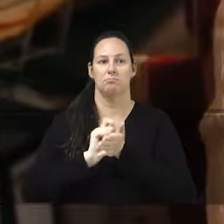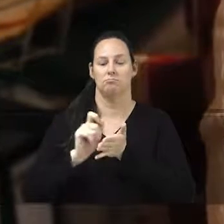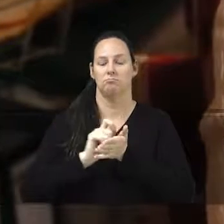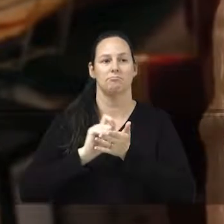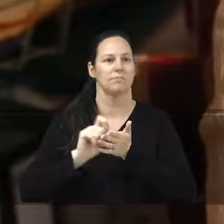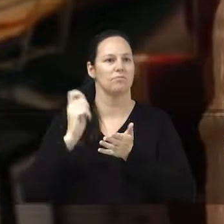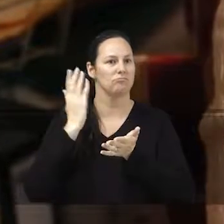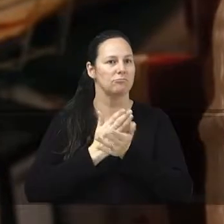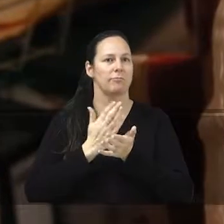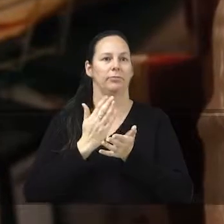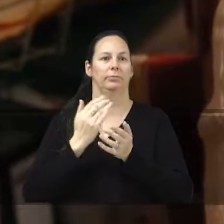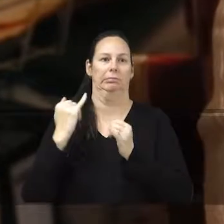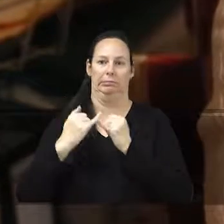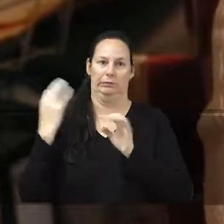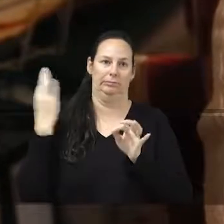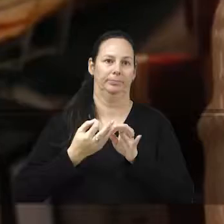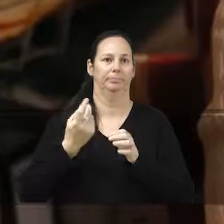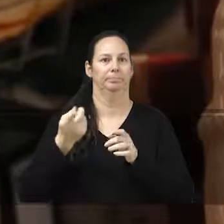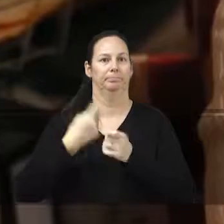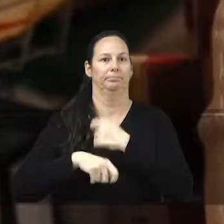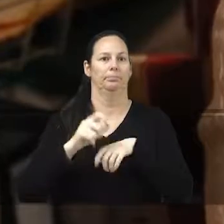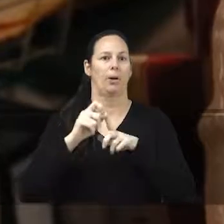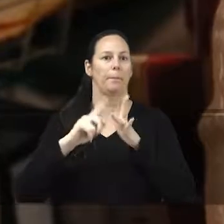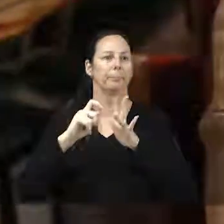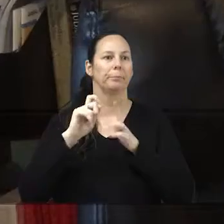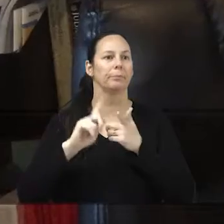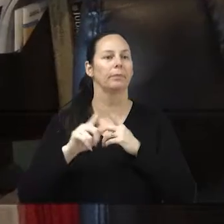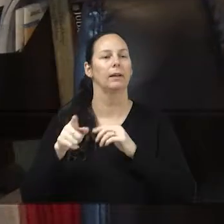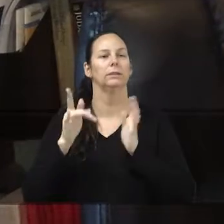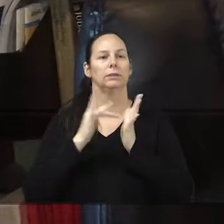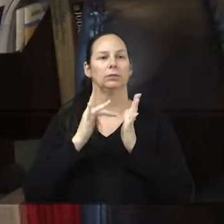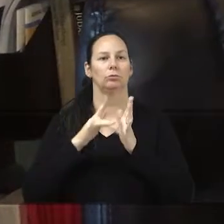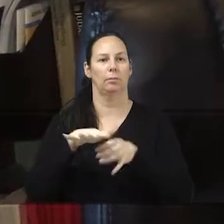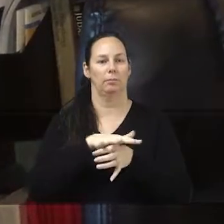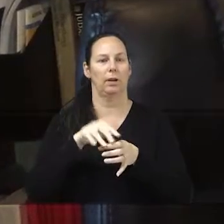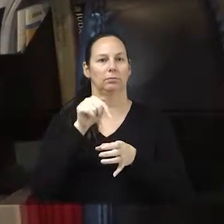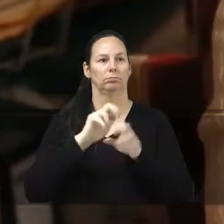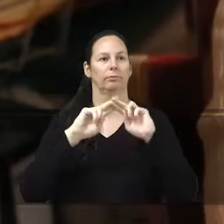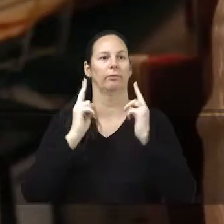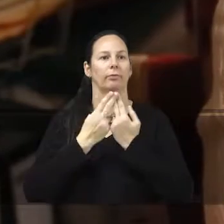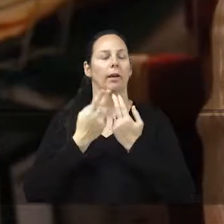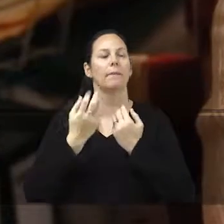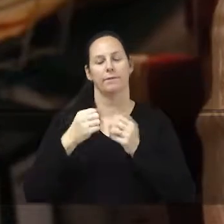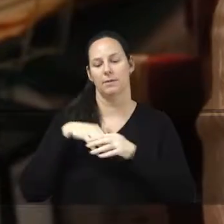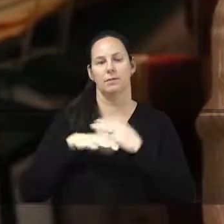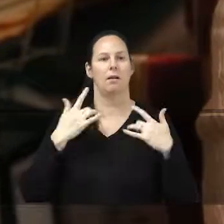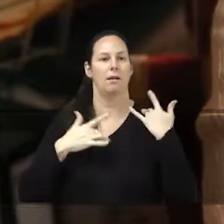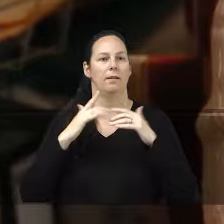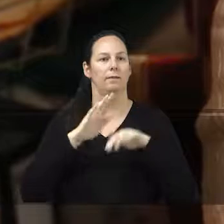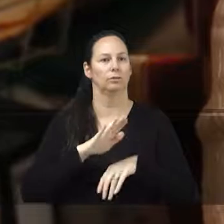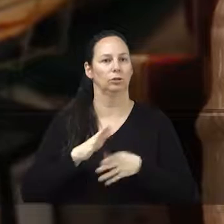certainly since he's been Pope, of the central place that families have in the life of the Church,